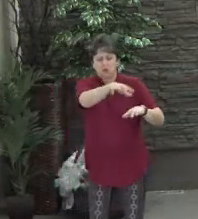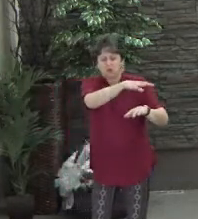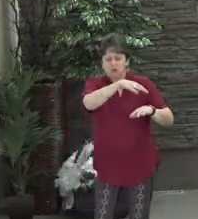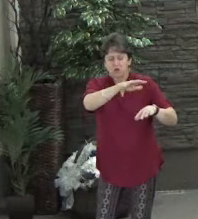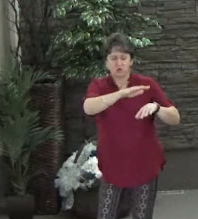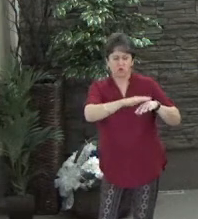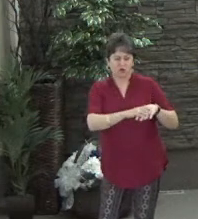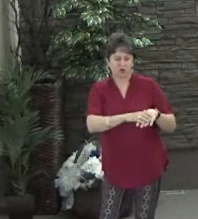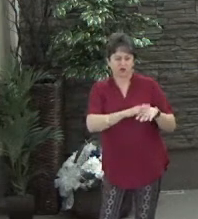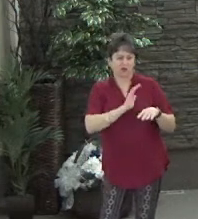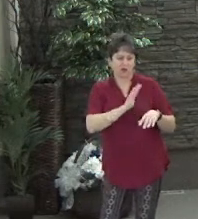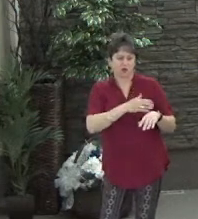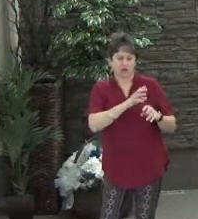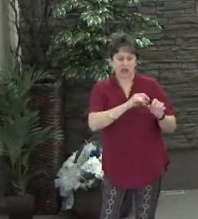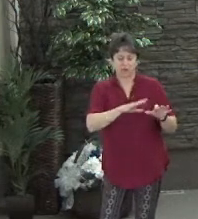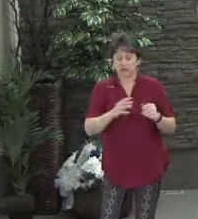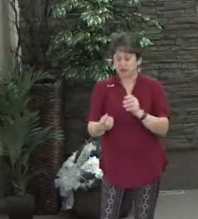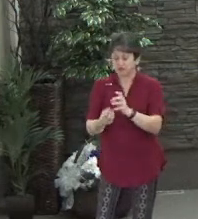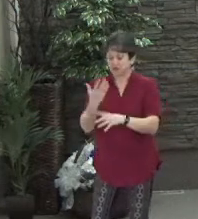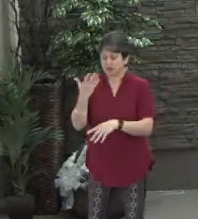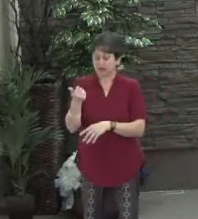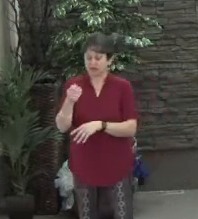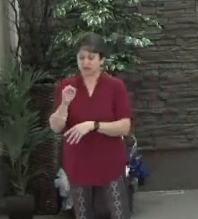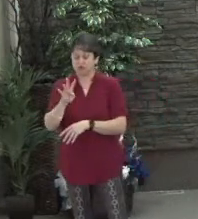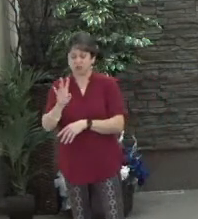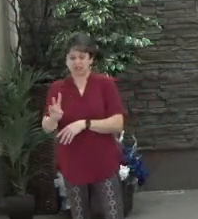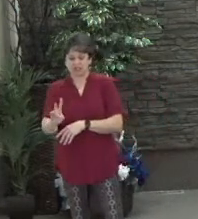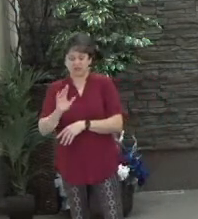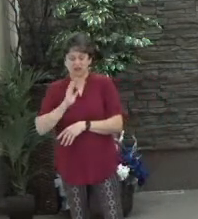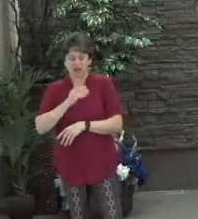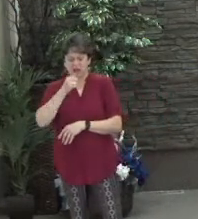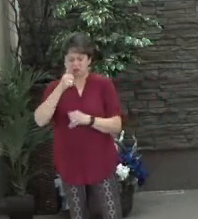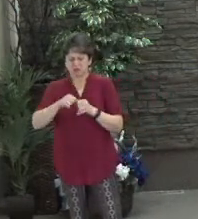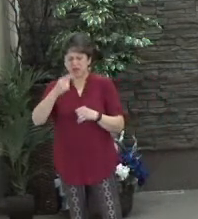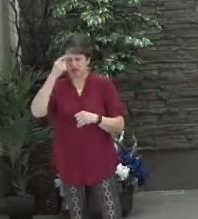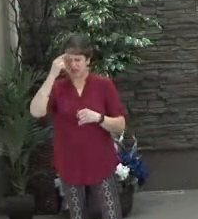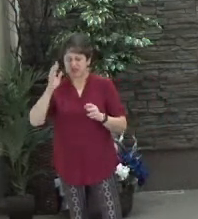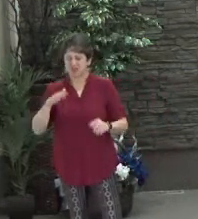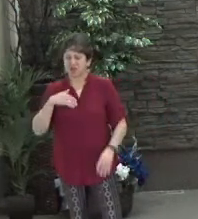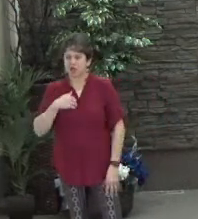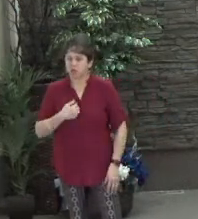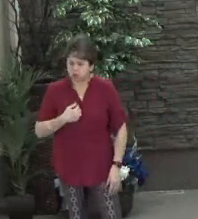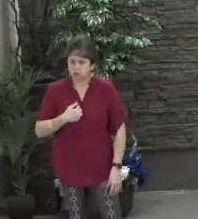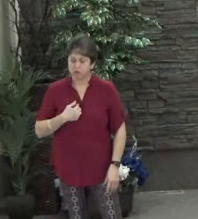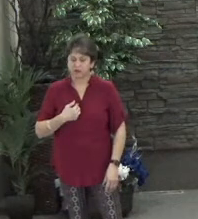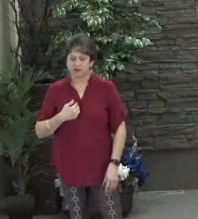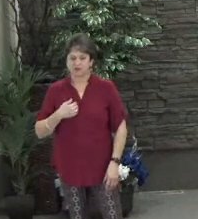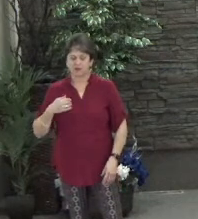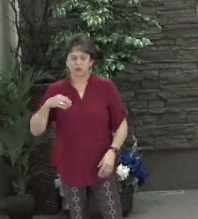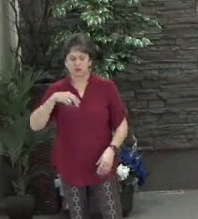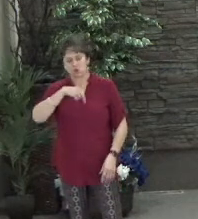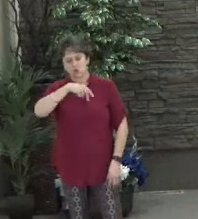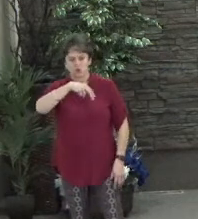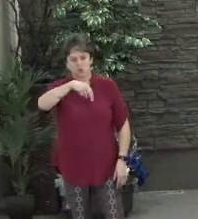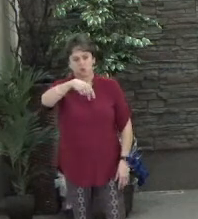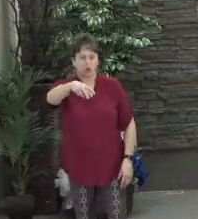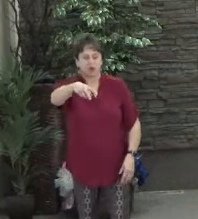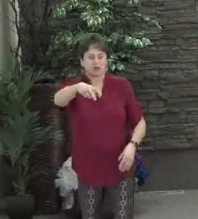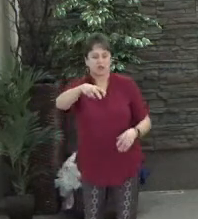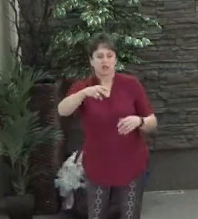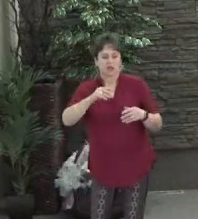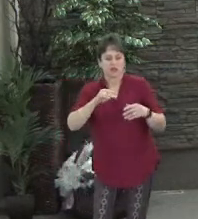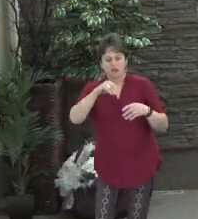the east. In the spring of 1947, I remember thinking wearily as I was crossing the campus hurriedly to escape